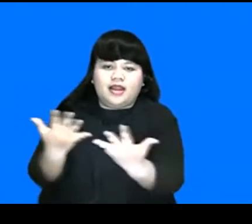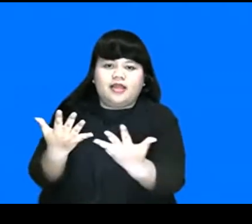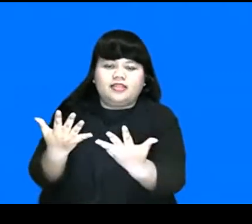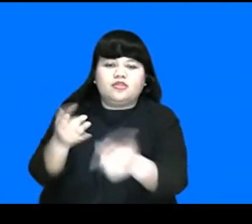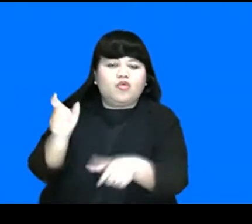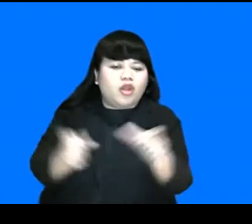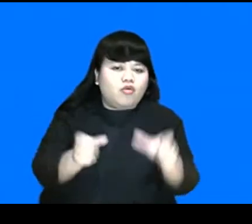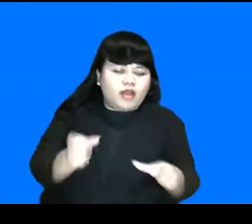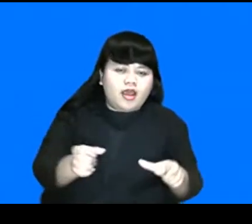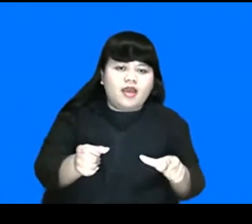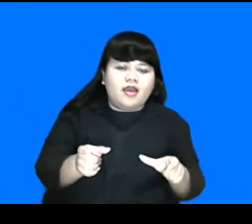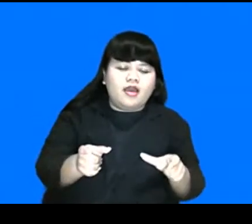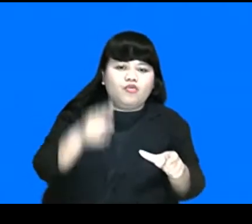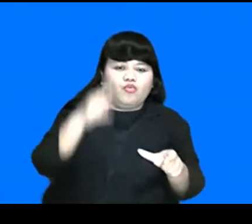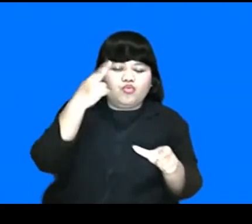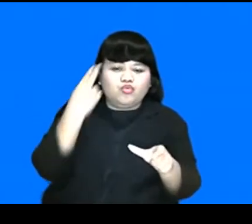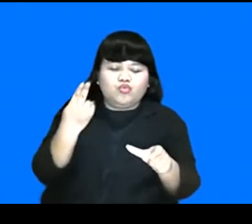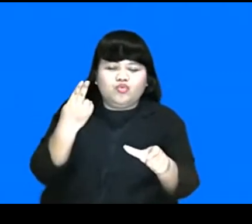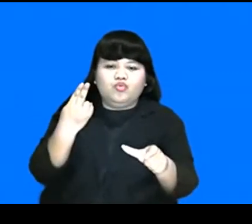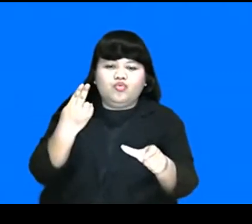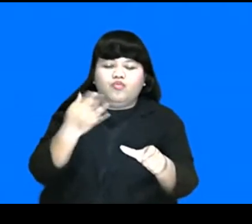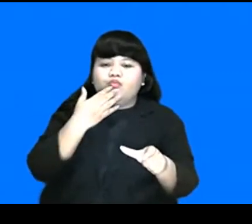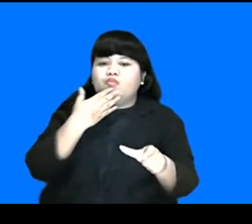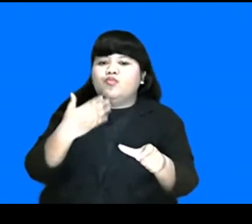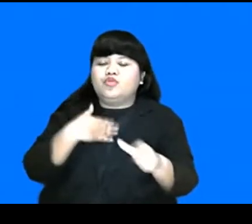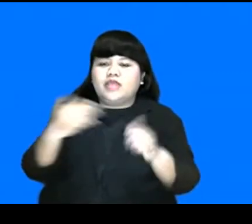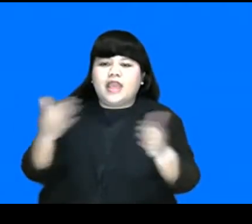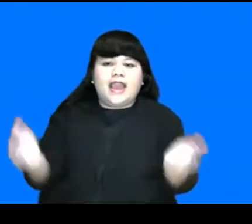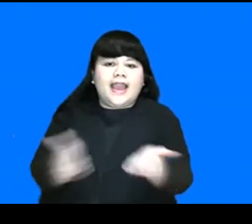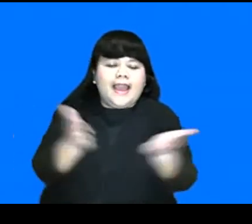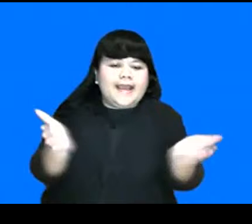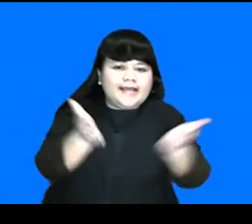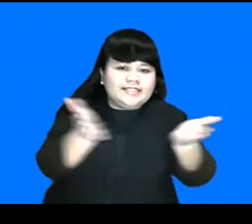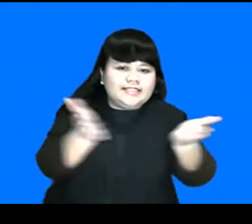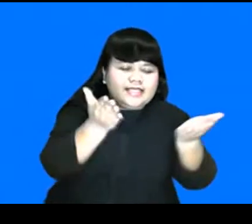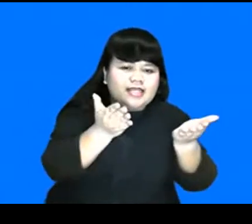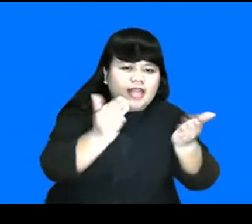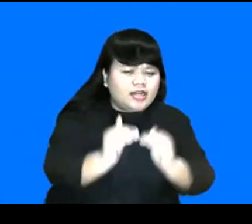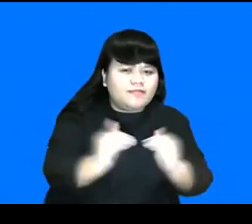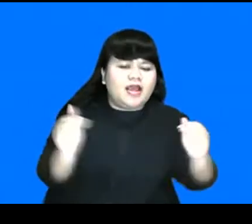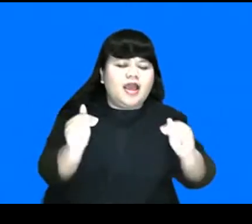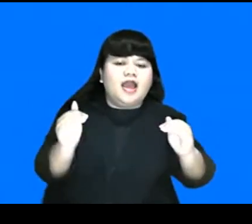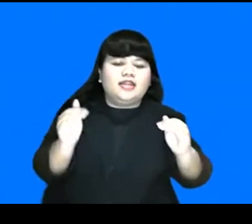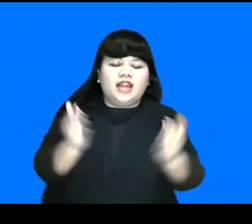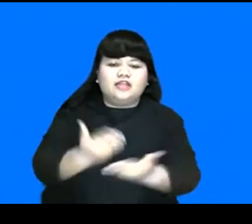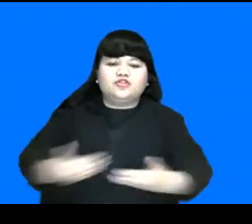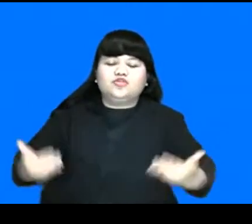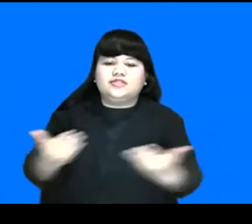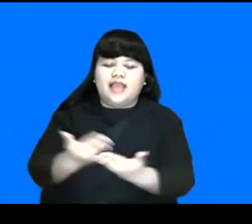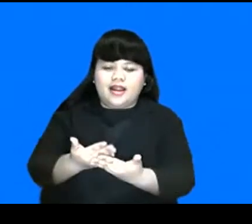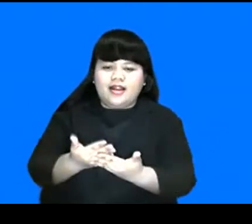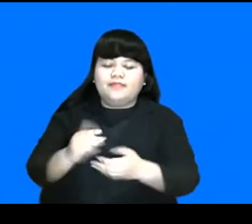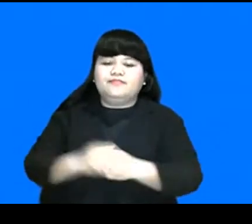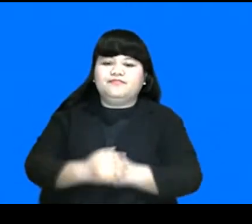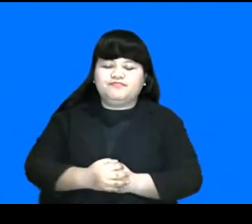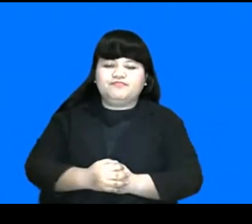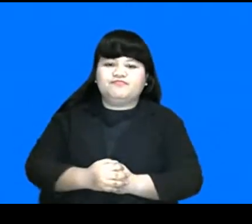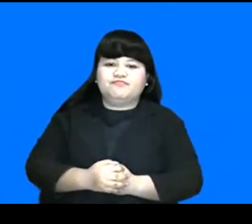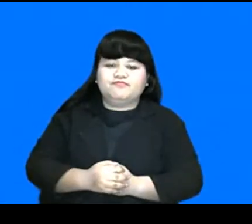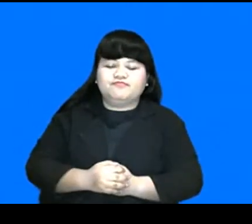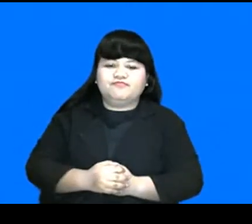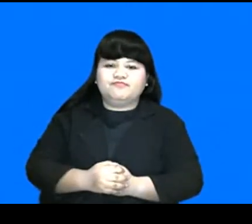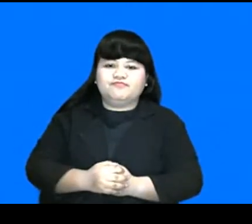to make a social justice, for instance. Yeah, that's why Adam Smith write book with the entitled Wealth of Nations.